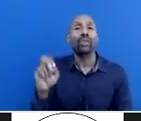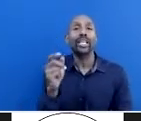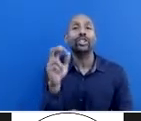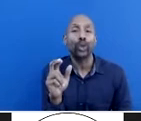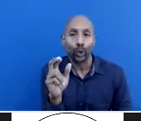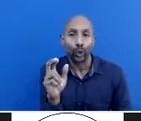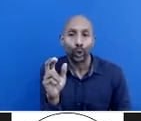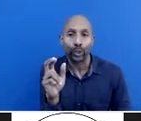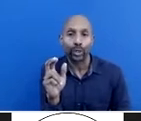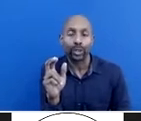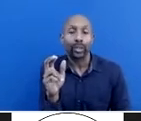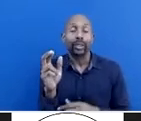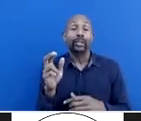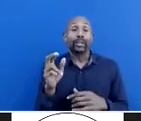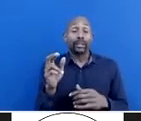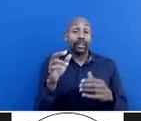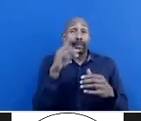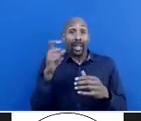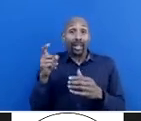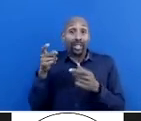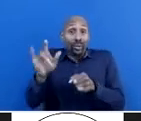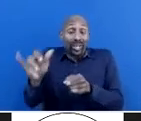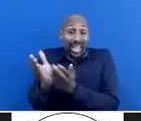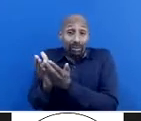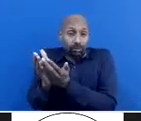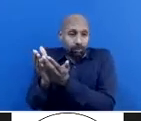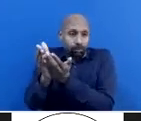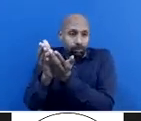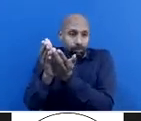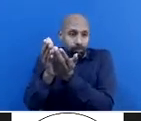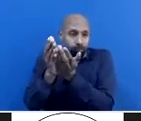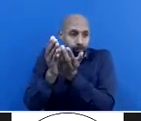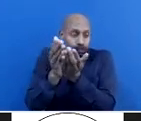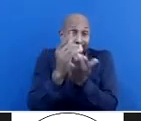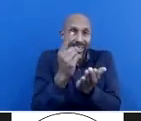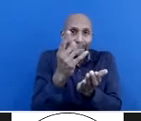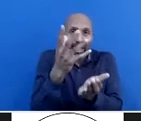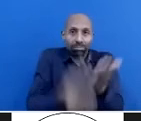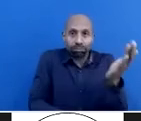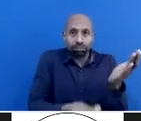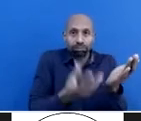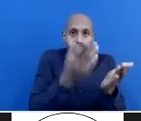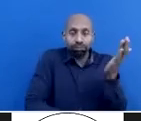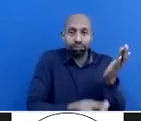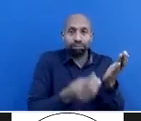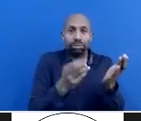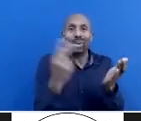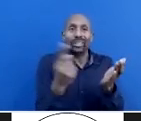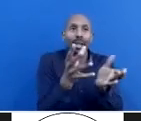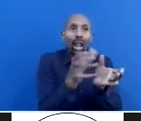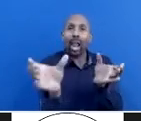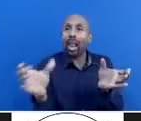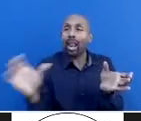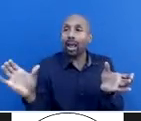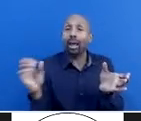seeking to bring back together that which was rent asunder. As a historian,